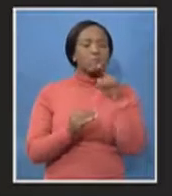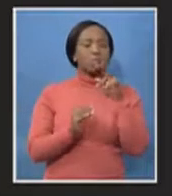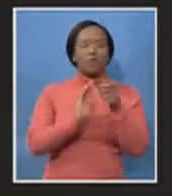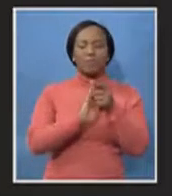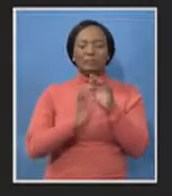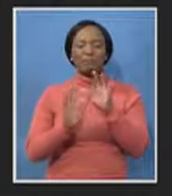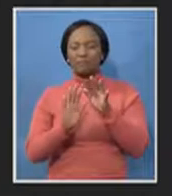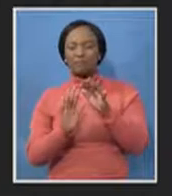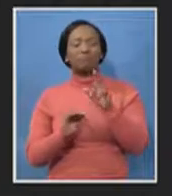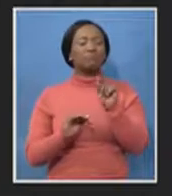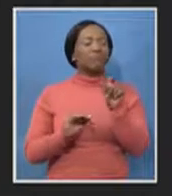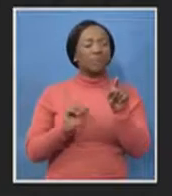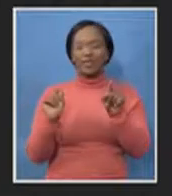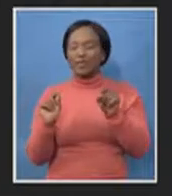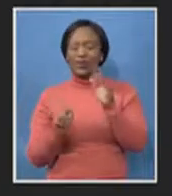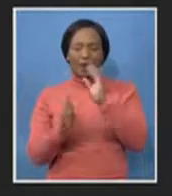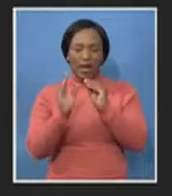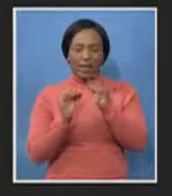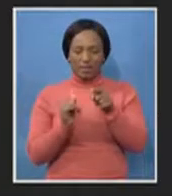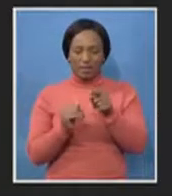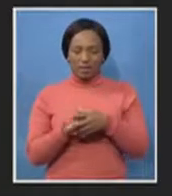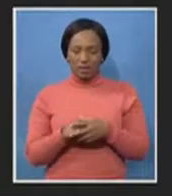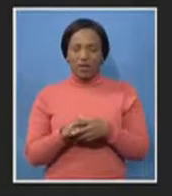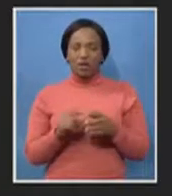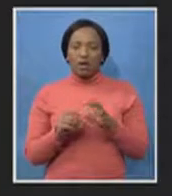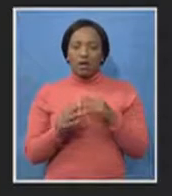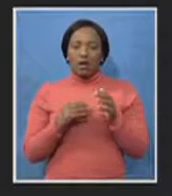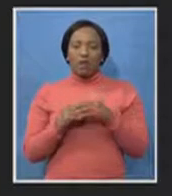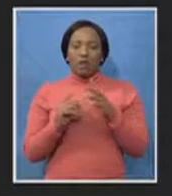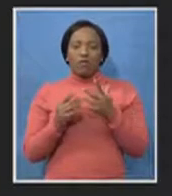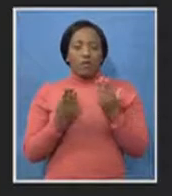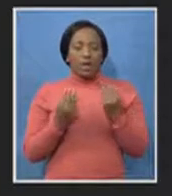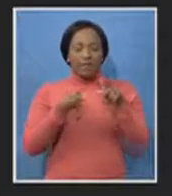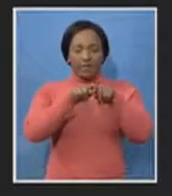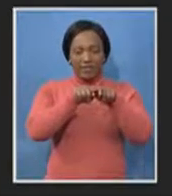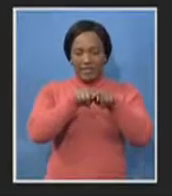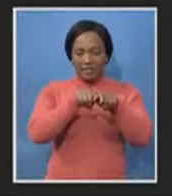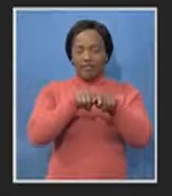know about either the number of testing, the prevalence, and the mortality.